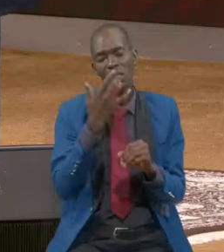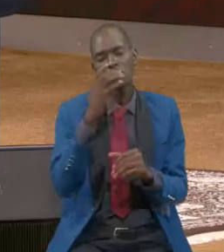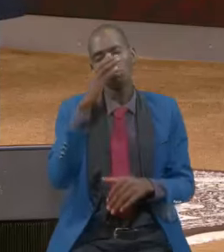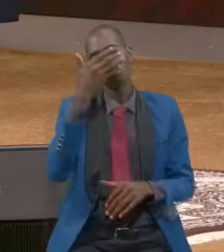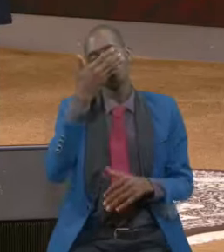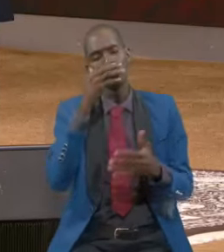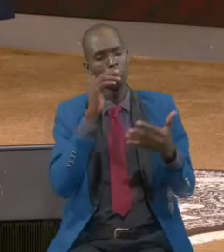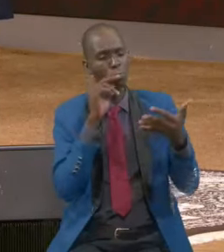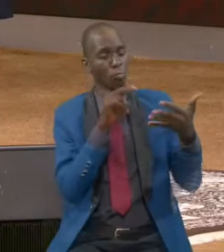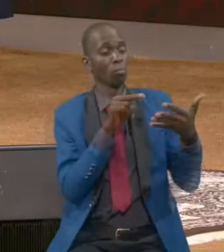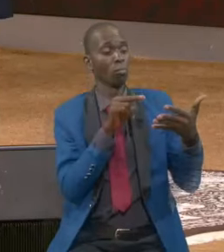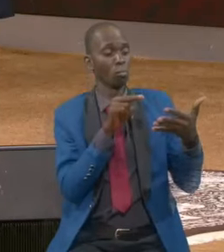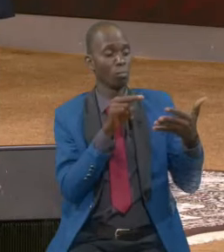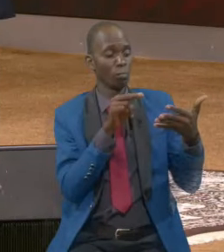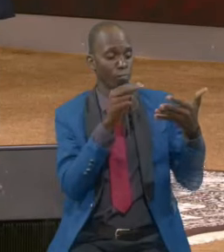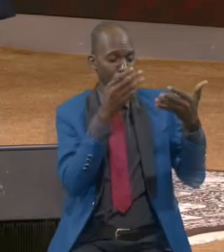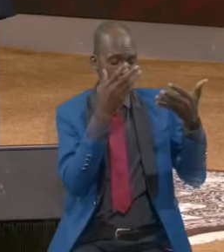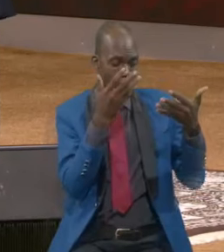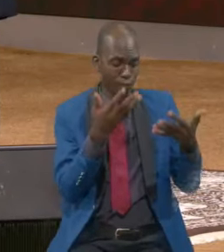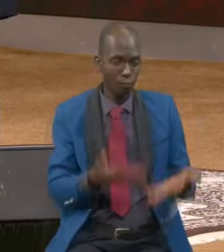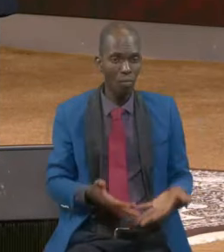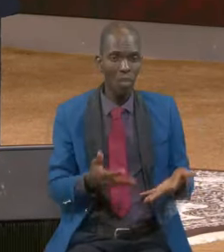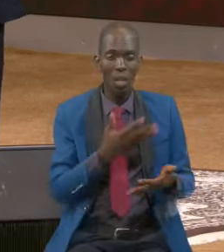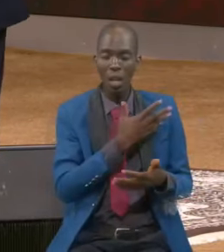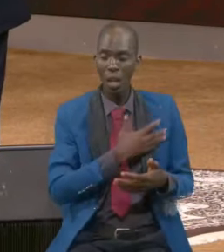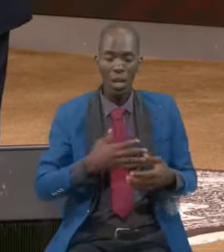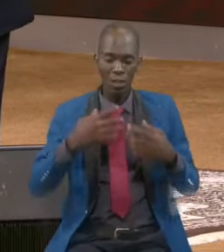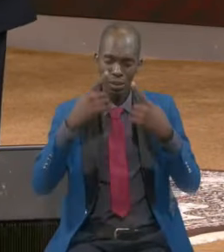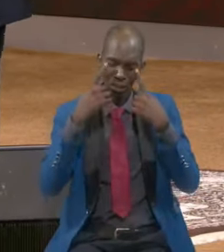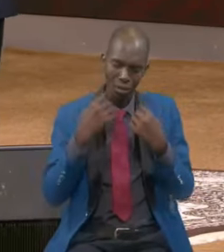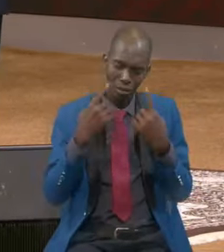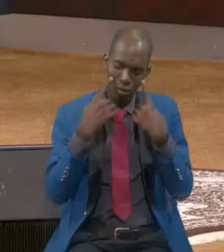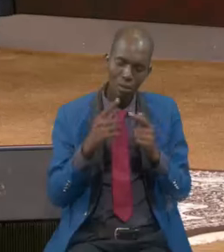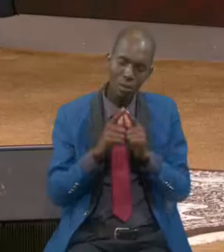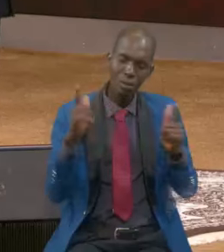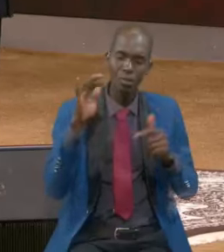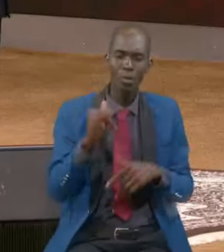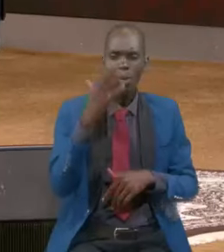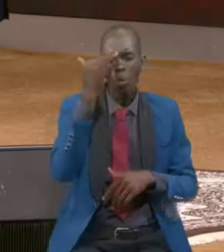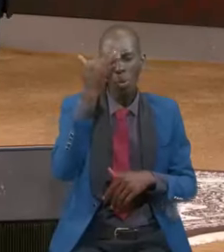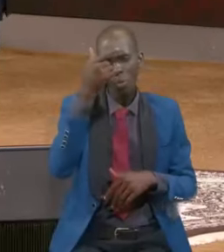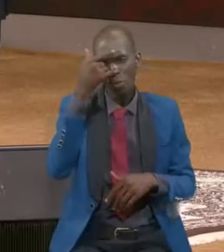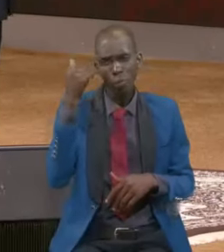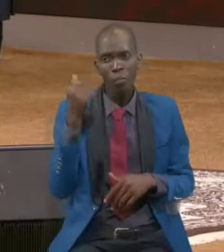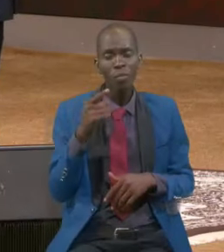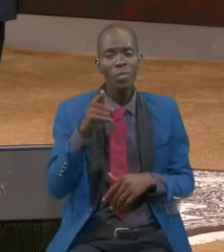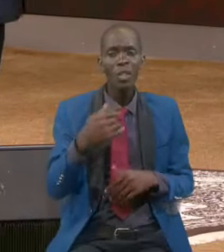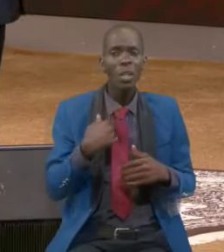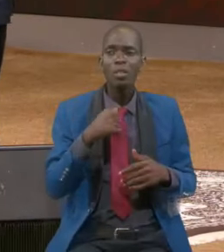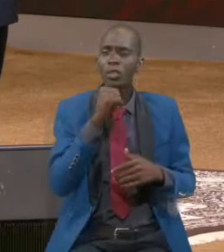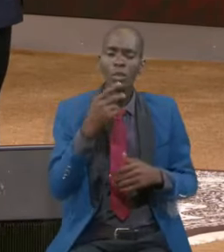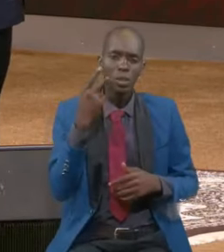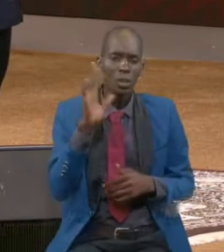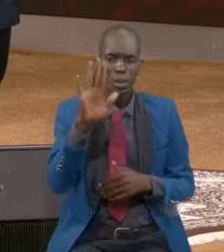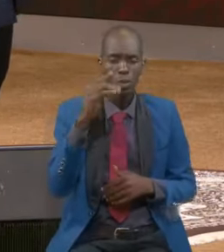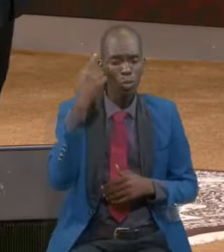face, he dropped the mirror and started crying profusely, because he had not seen that face